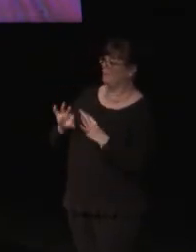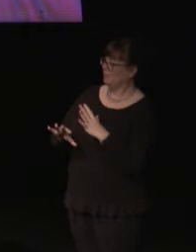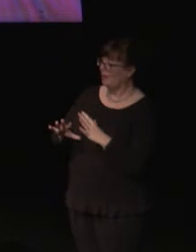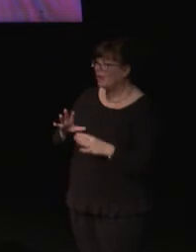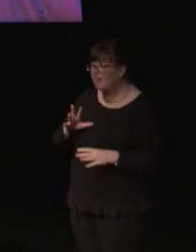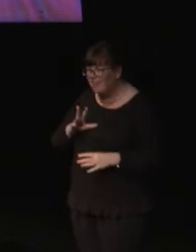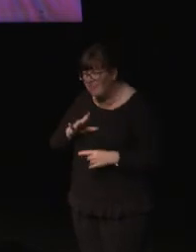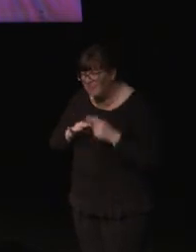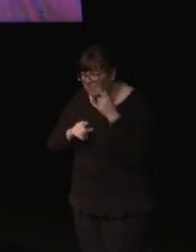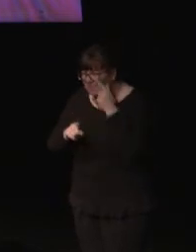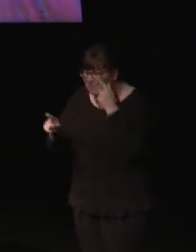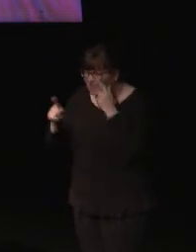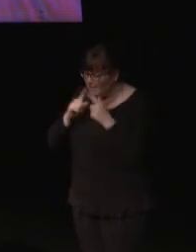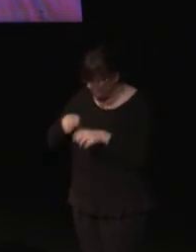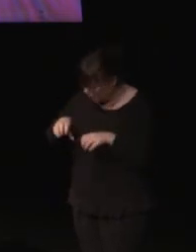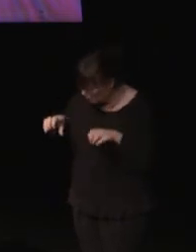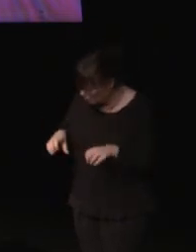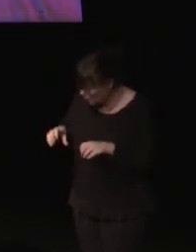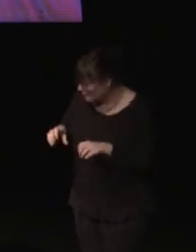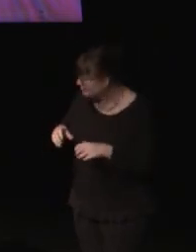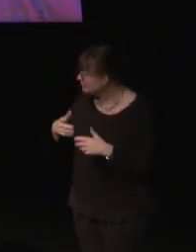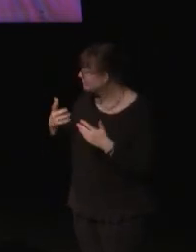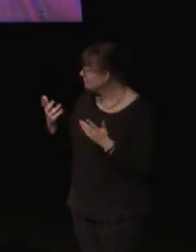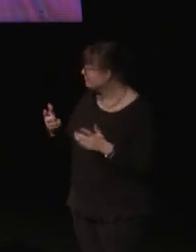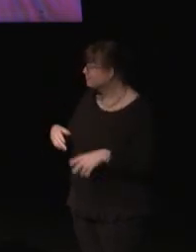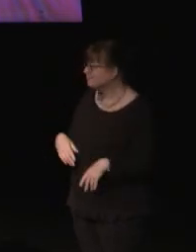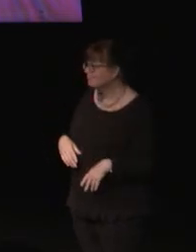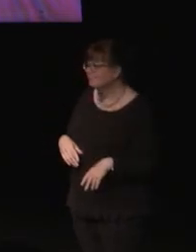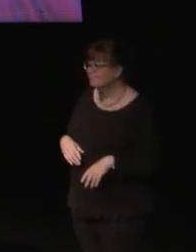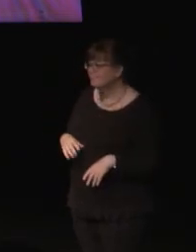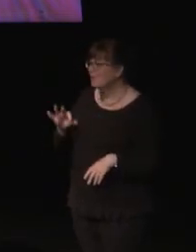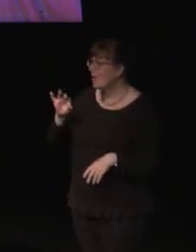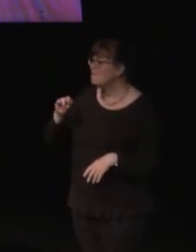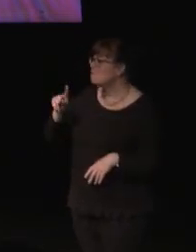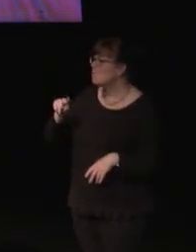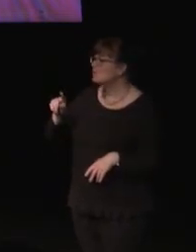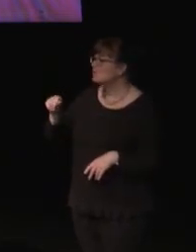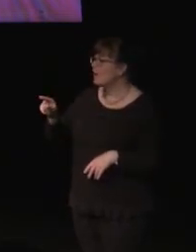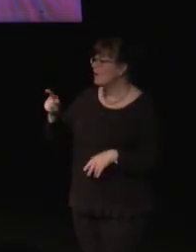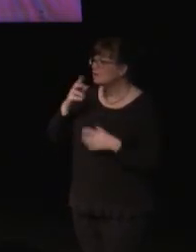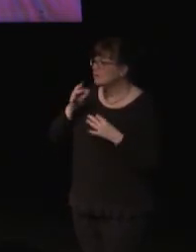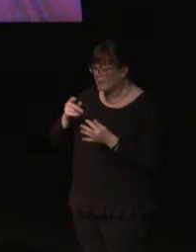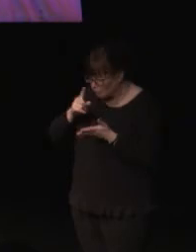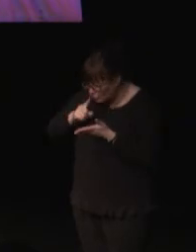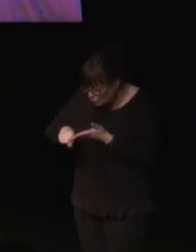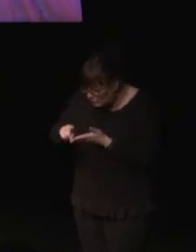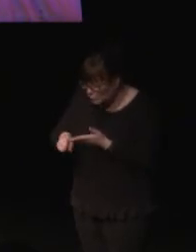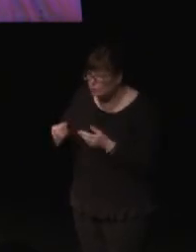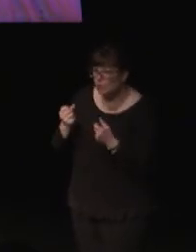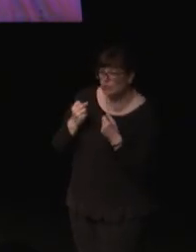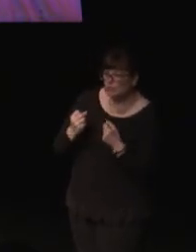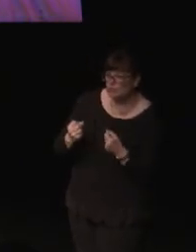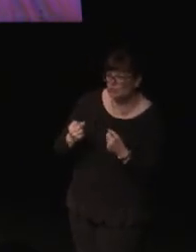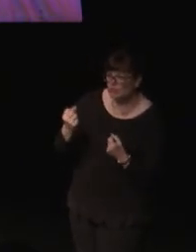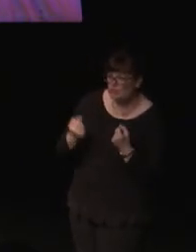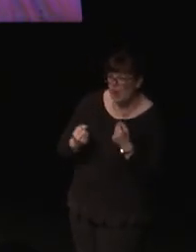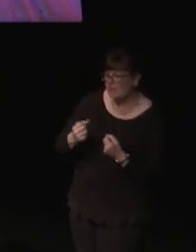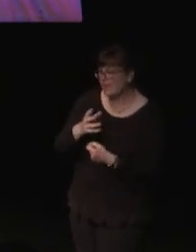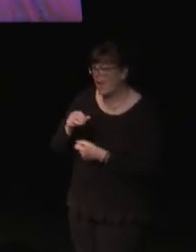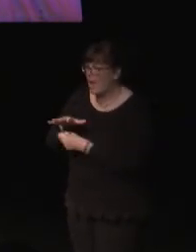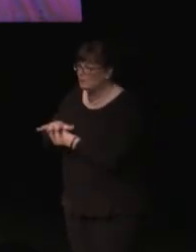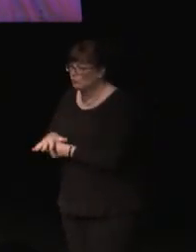option for like if you are doing like Forza decides to do some kind of research on driving and stress. You could say,